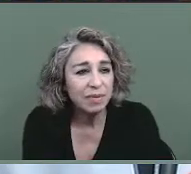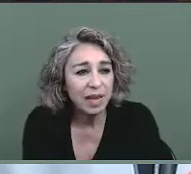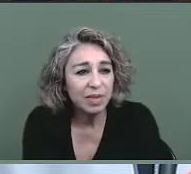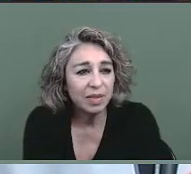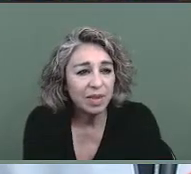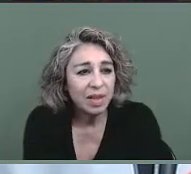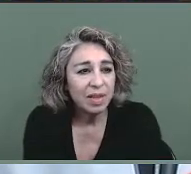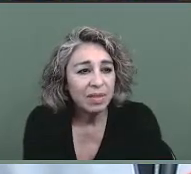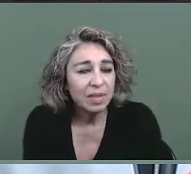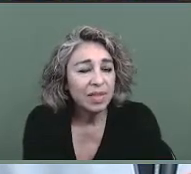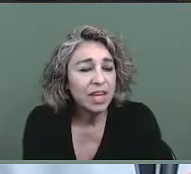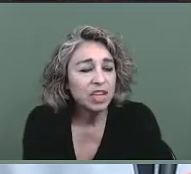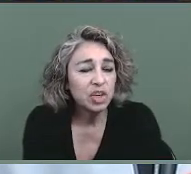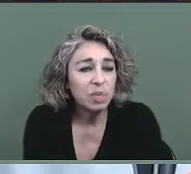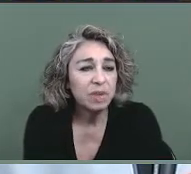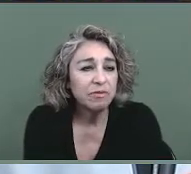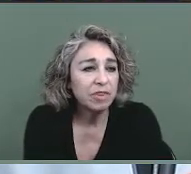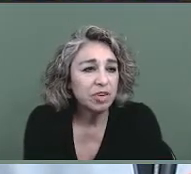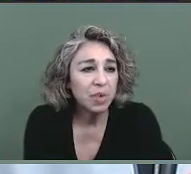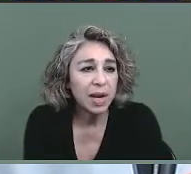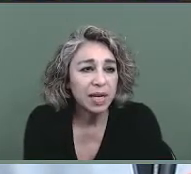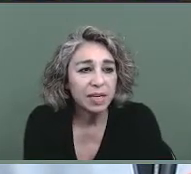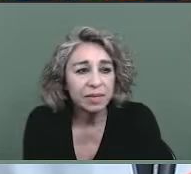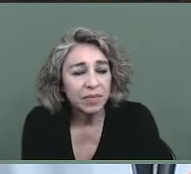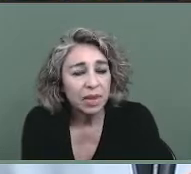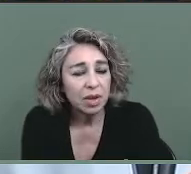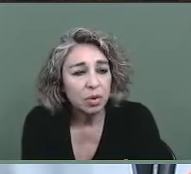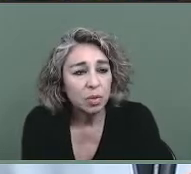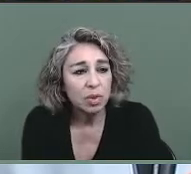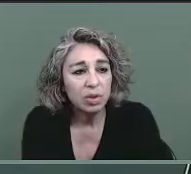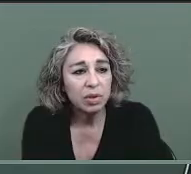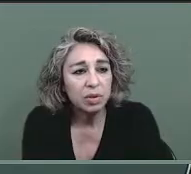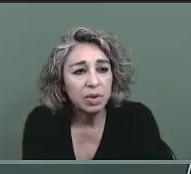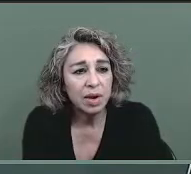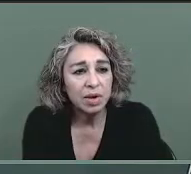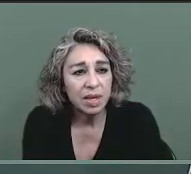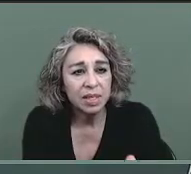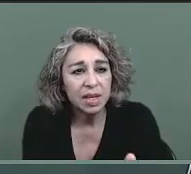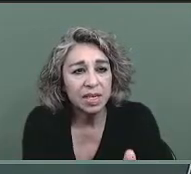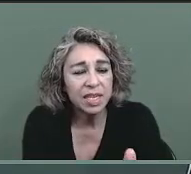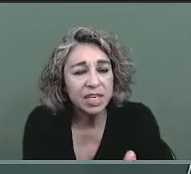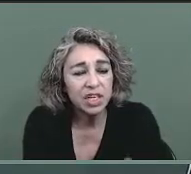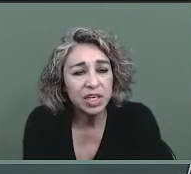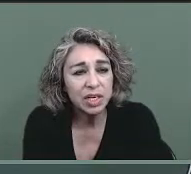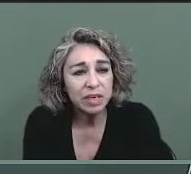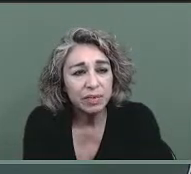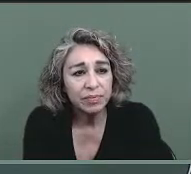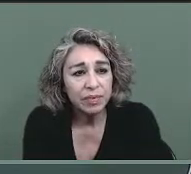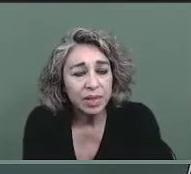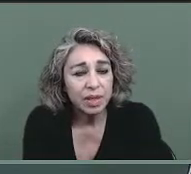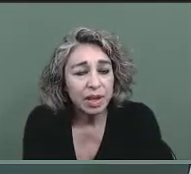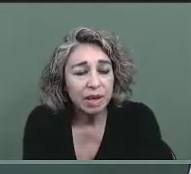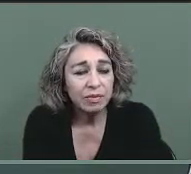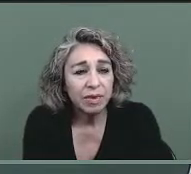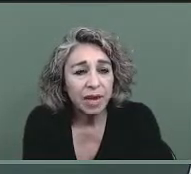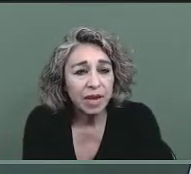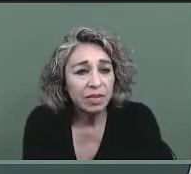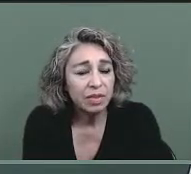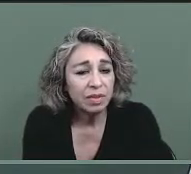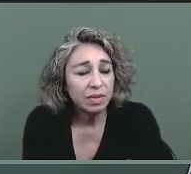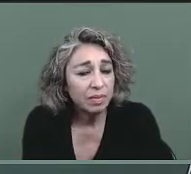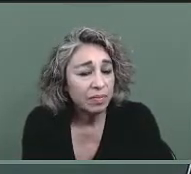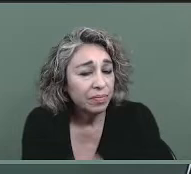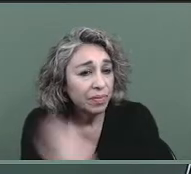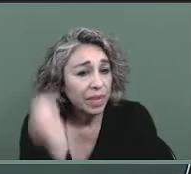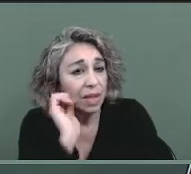of help that should be first-rate with two areas attention of Health